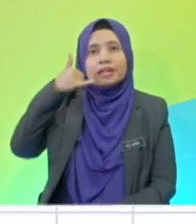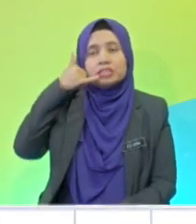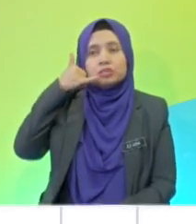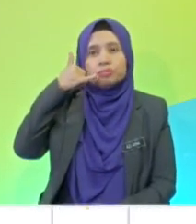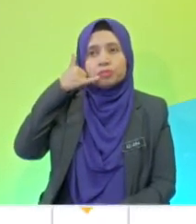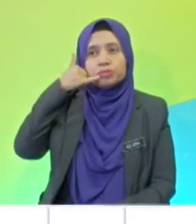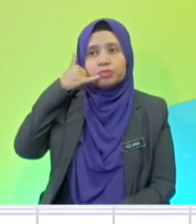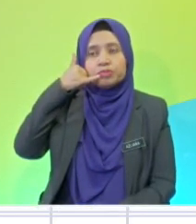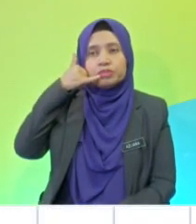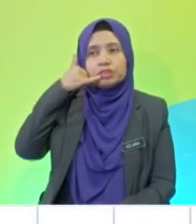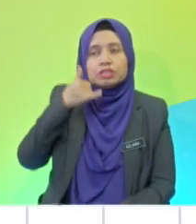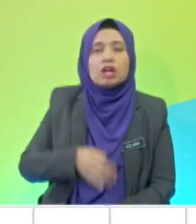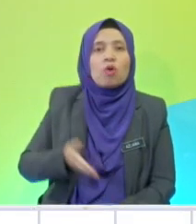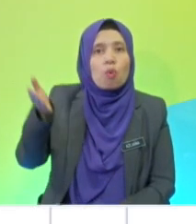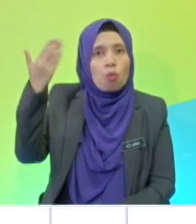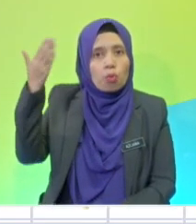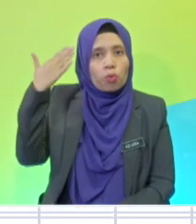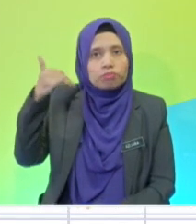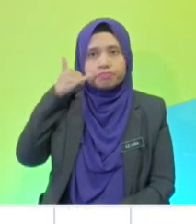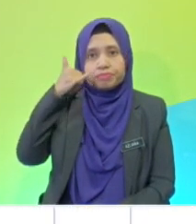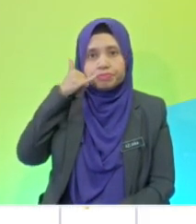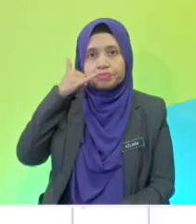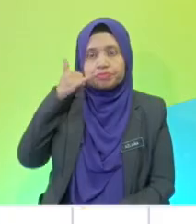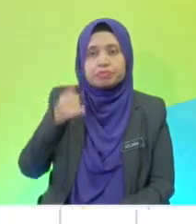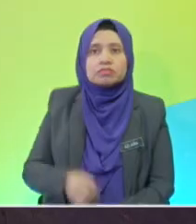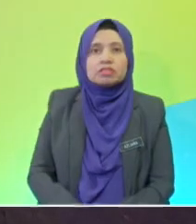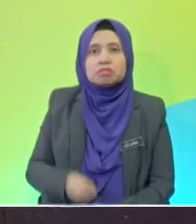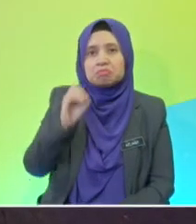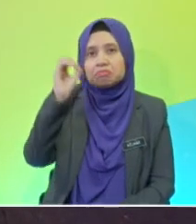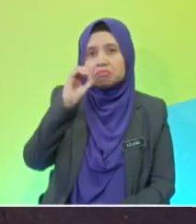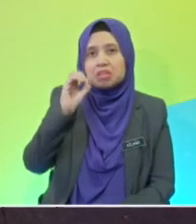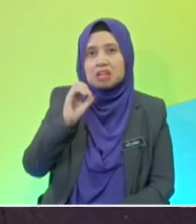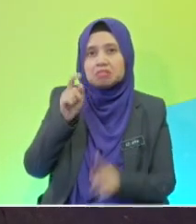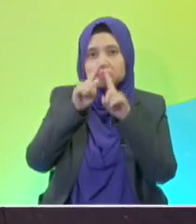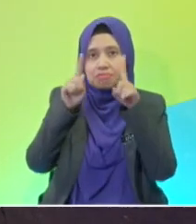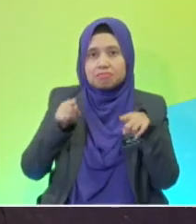handphone. It's a Yeah. whole old handphone because it doesn't have any screen, I think. Okay.